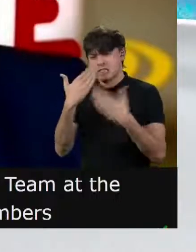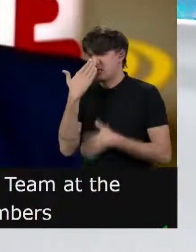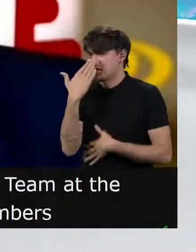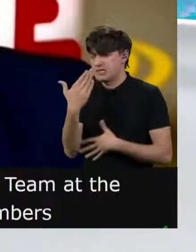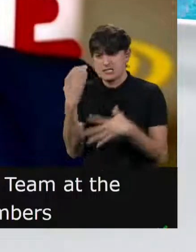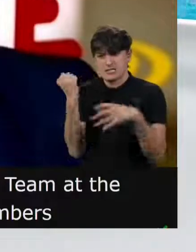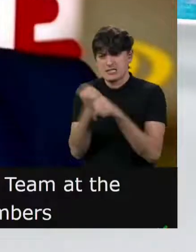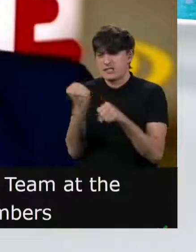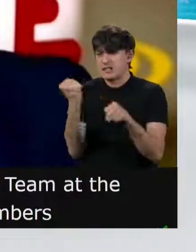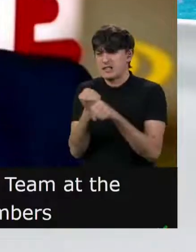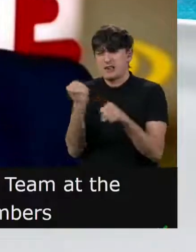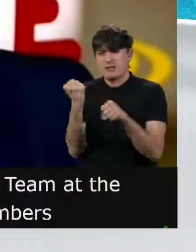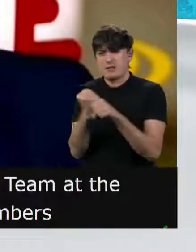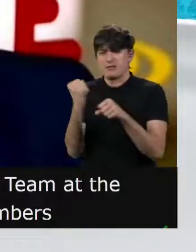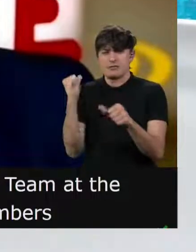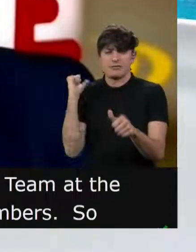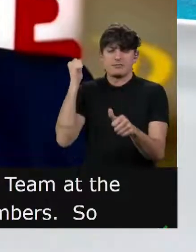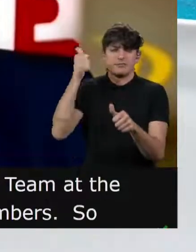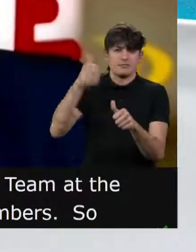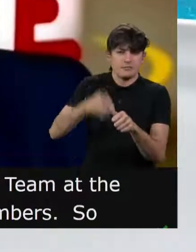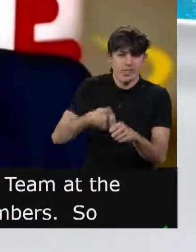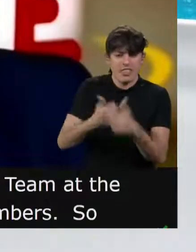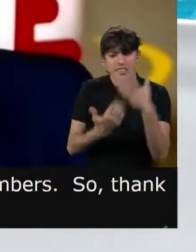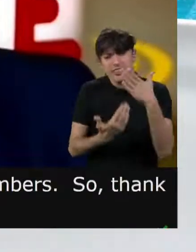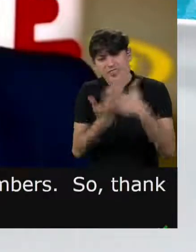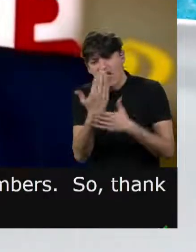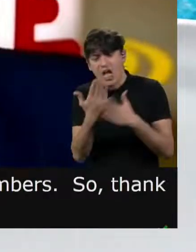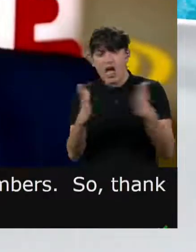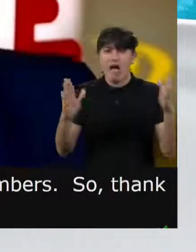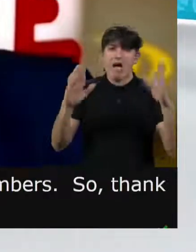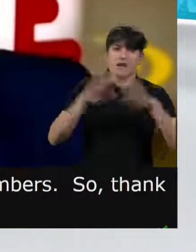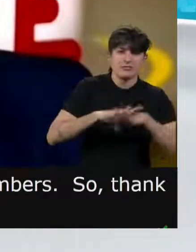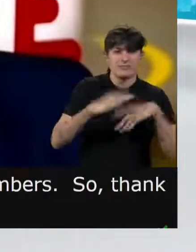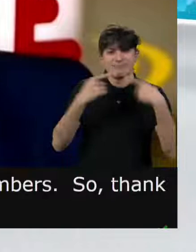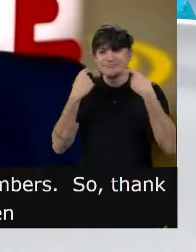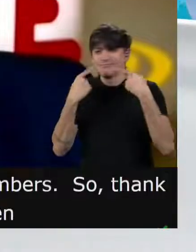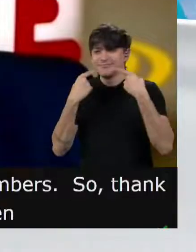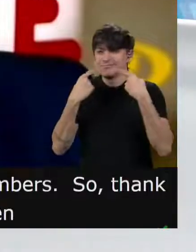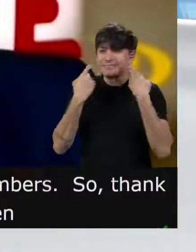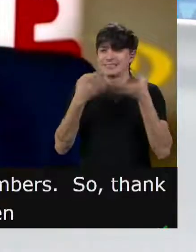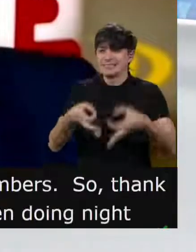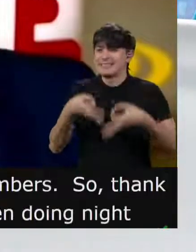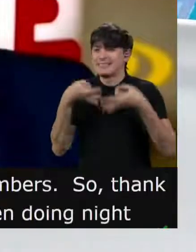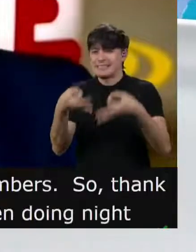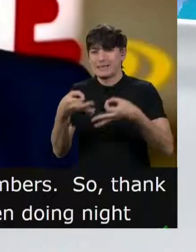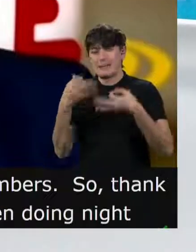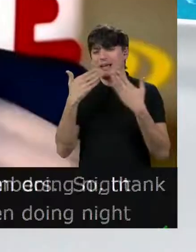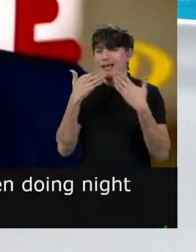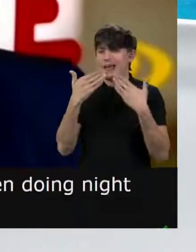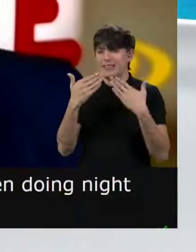So thank you so much for all the work that you have been doing night and day. Always happy.